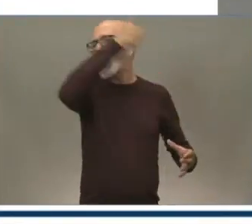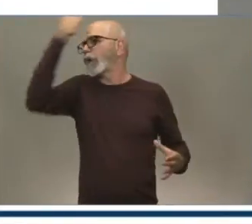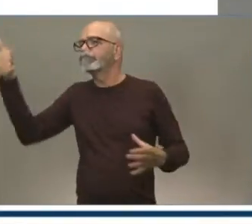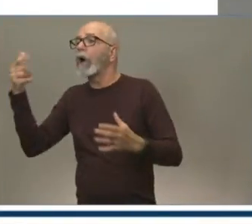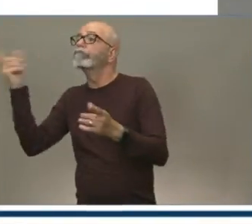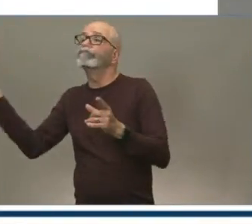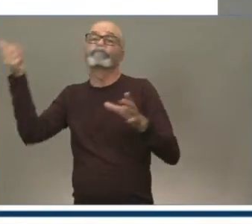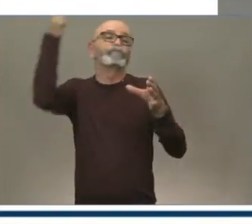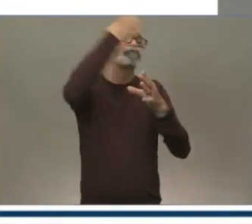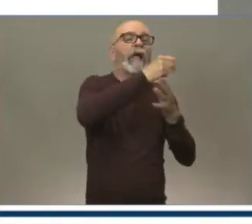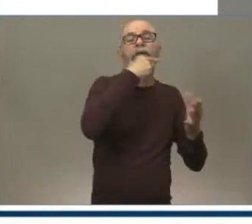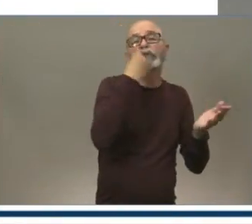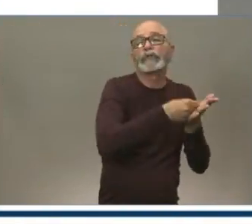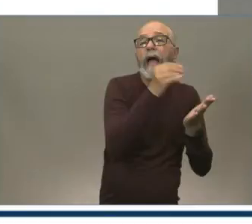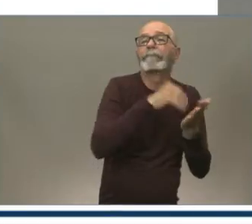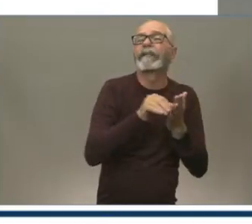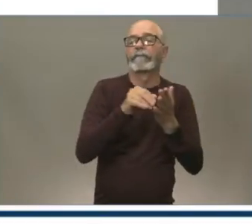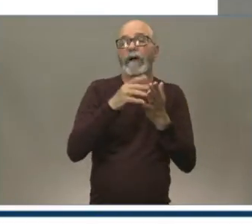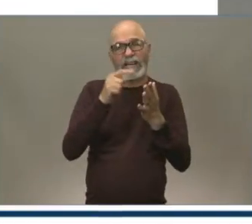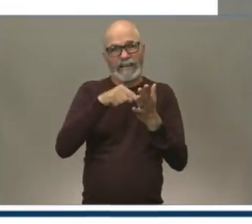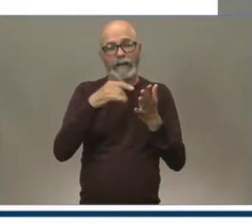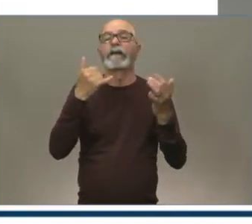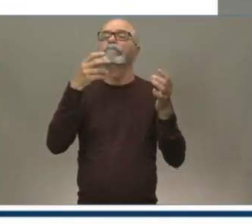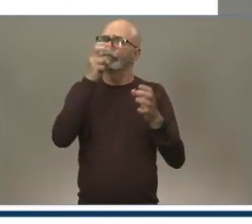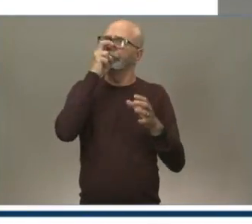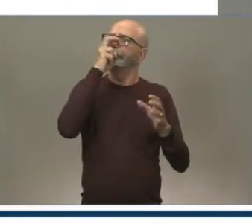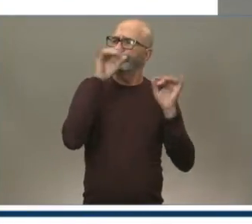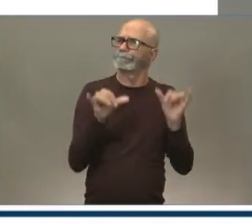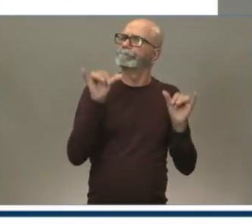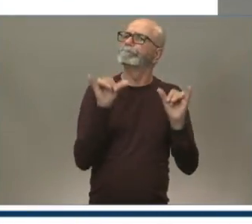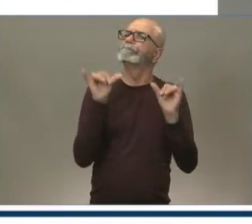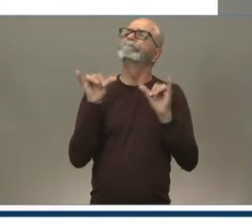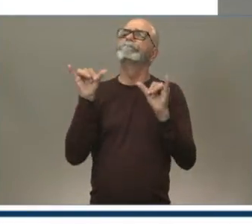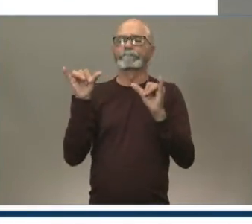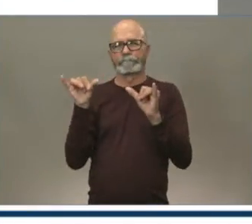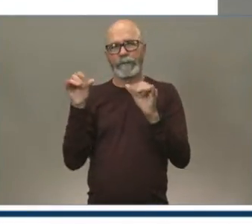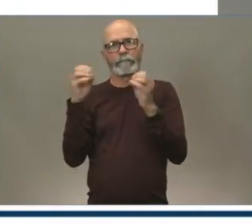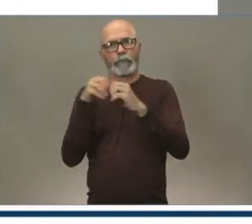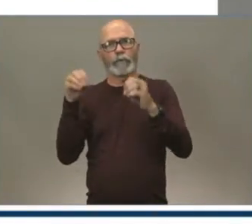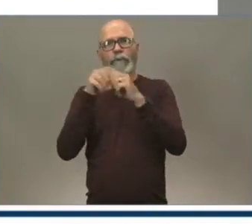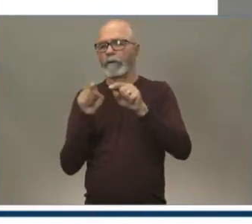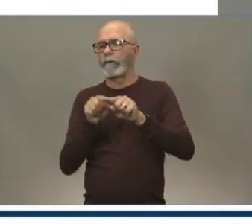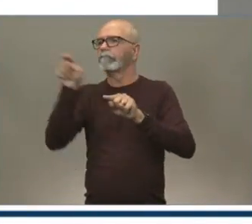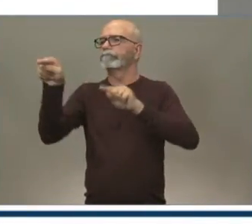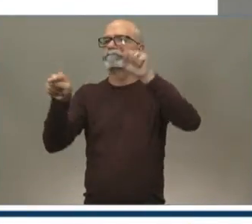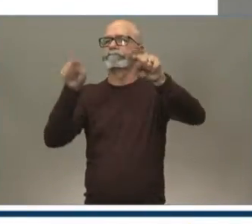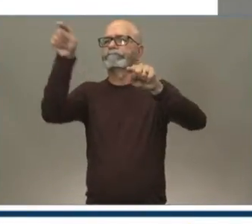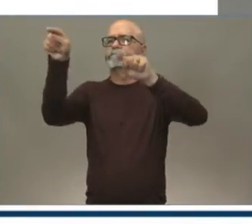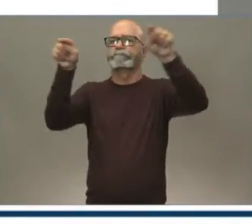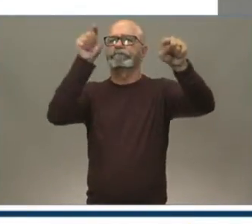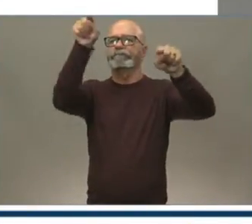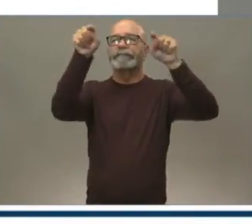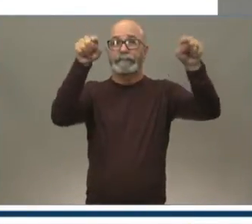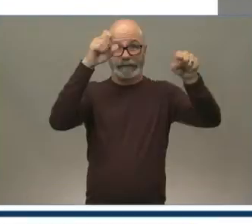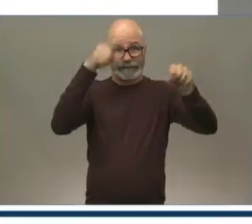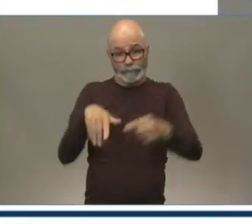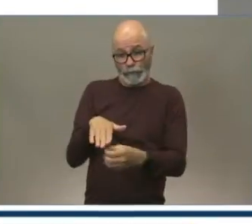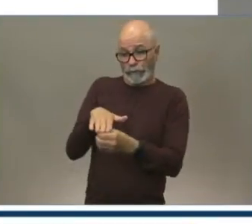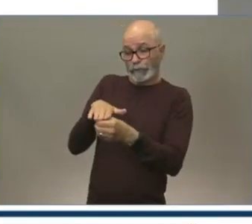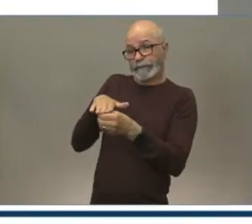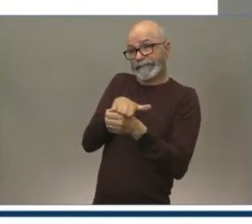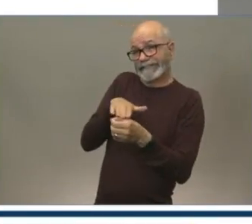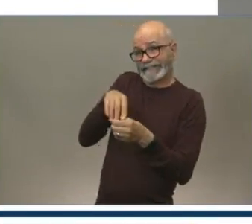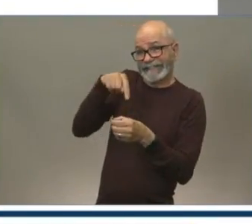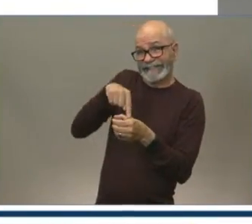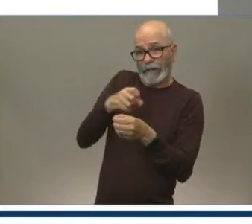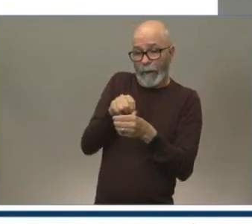we're looking to tighten restrictions and prevent broader spread, that because of that part of that movement of people